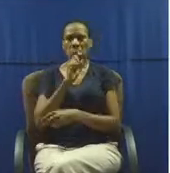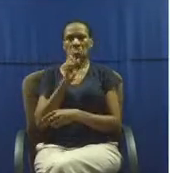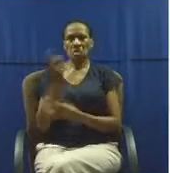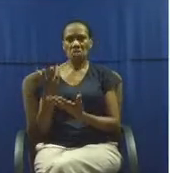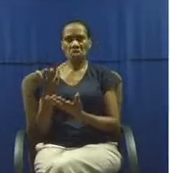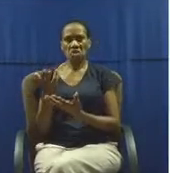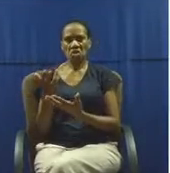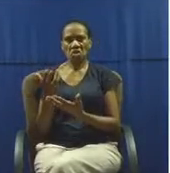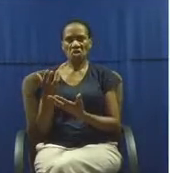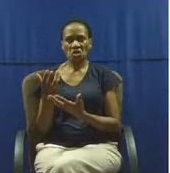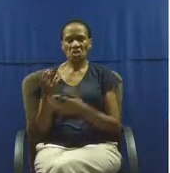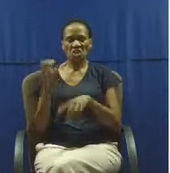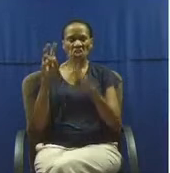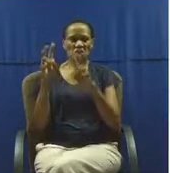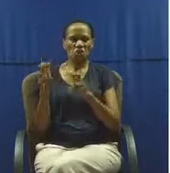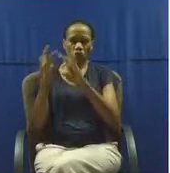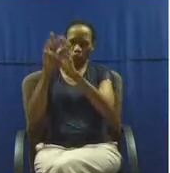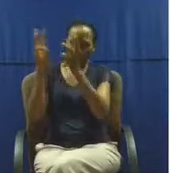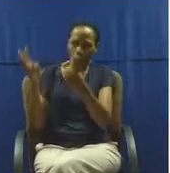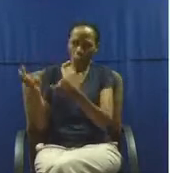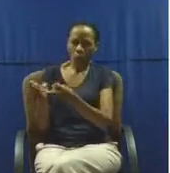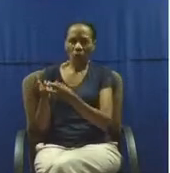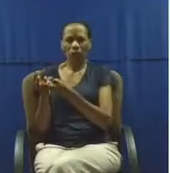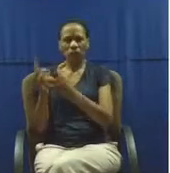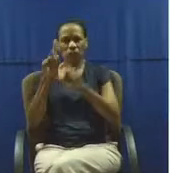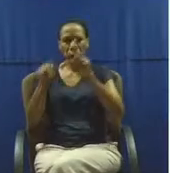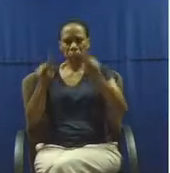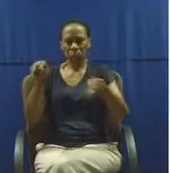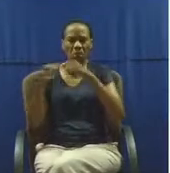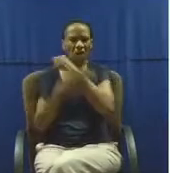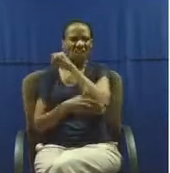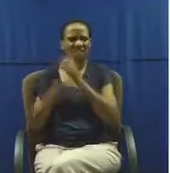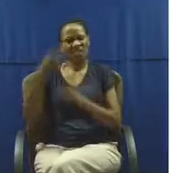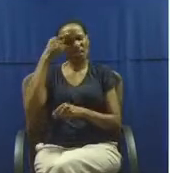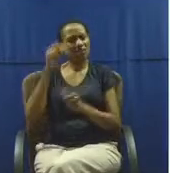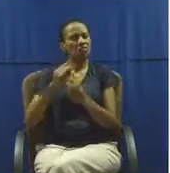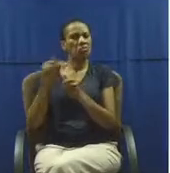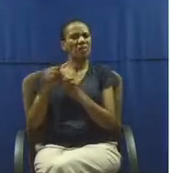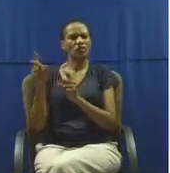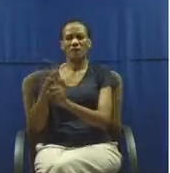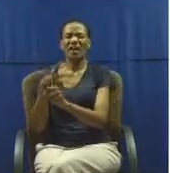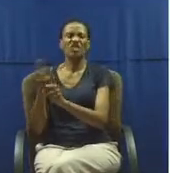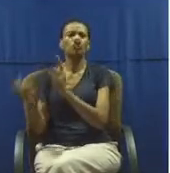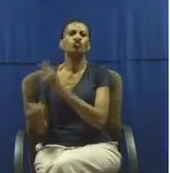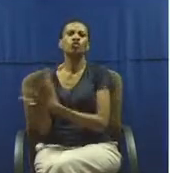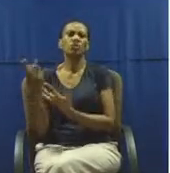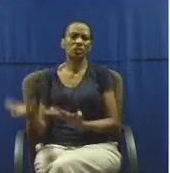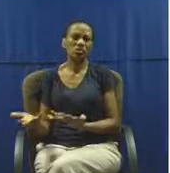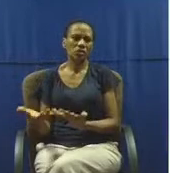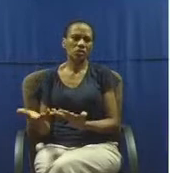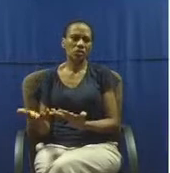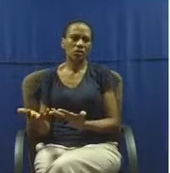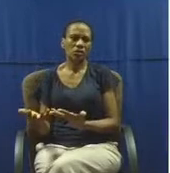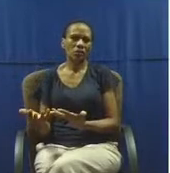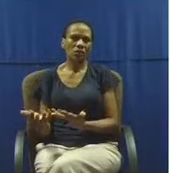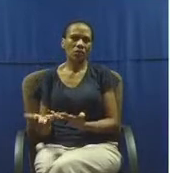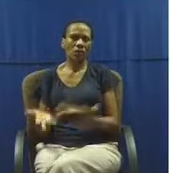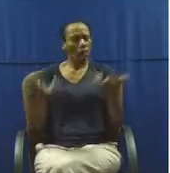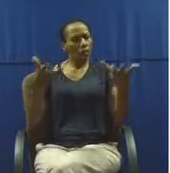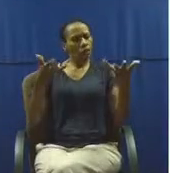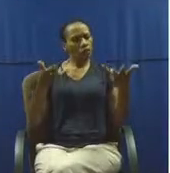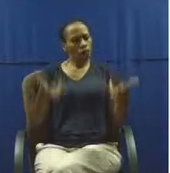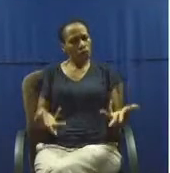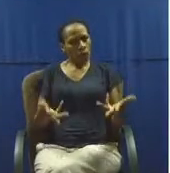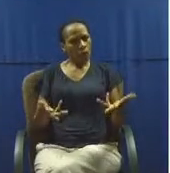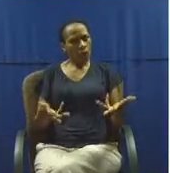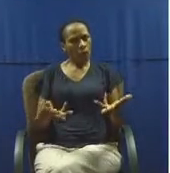the propensity around the world for member states to use violence to resolve disputes? And when you consider that one